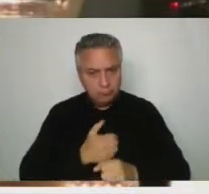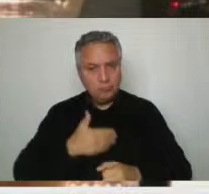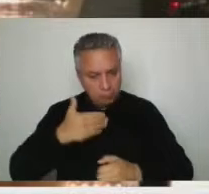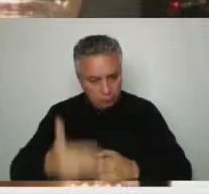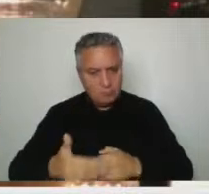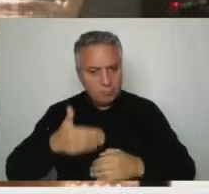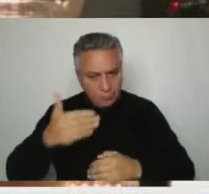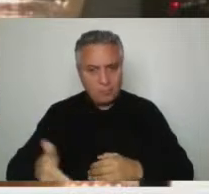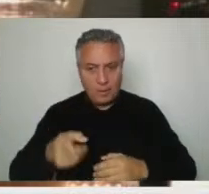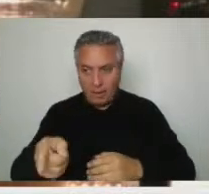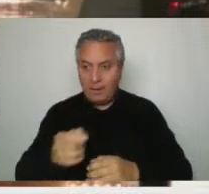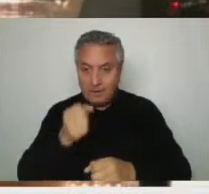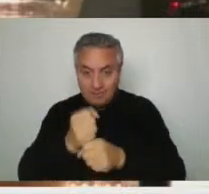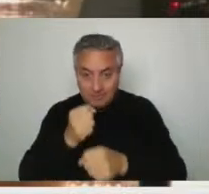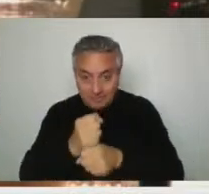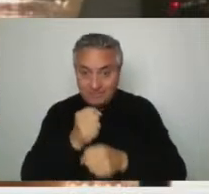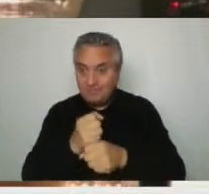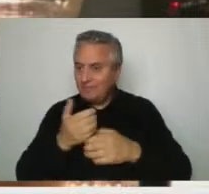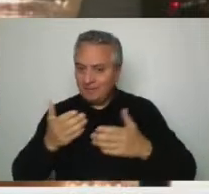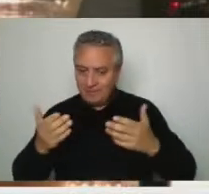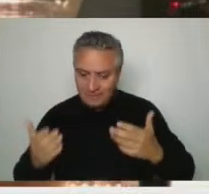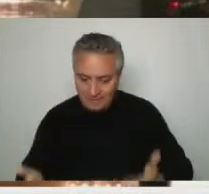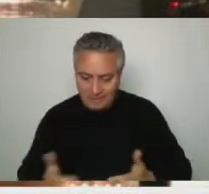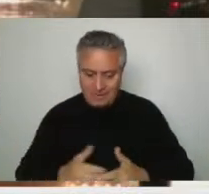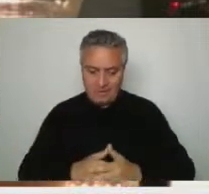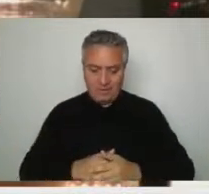that all uh,